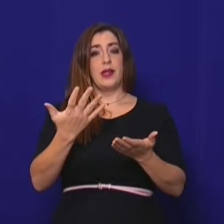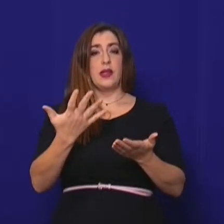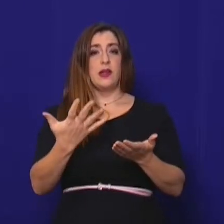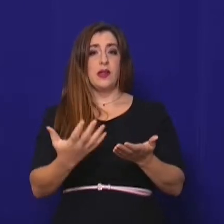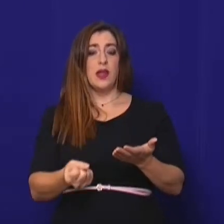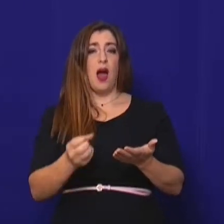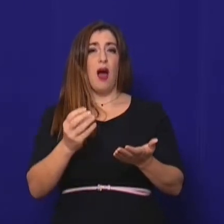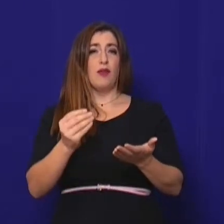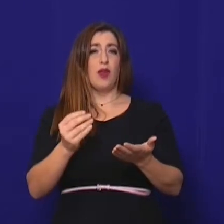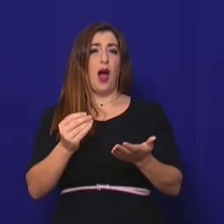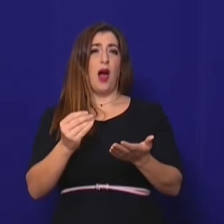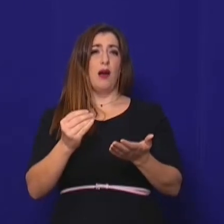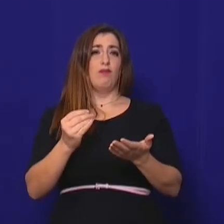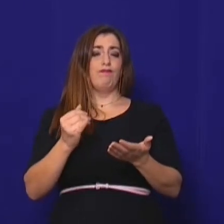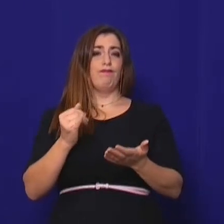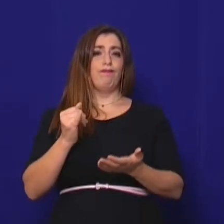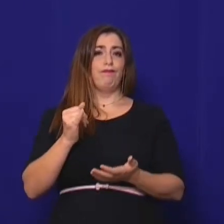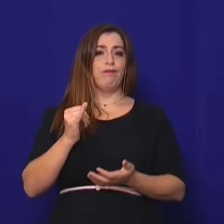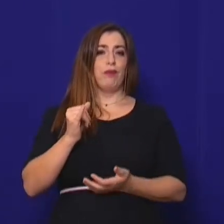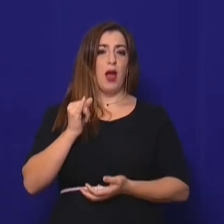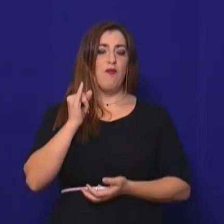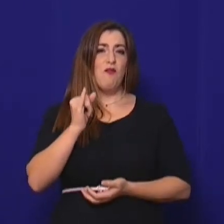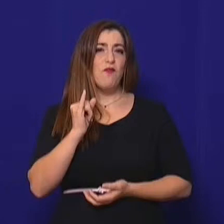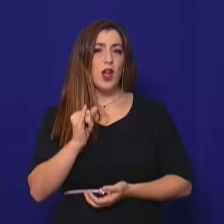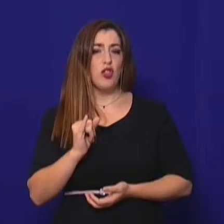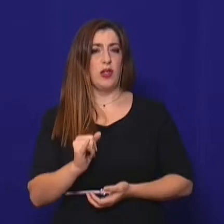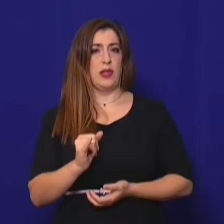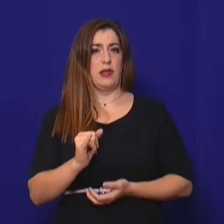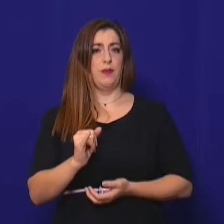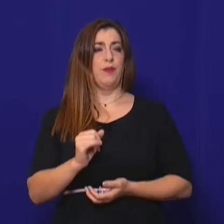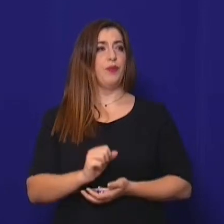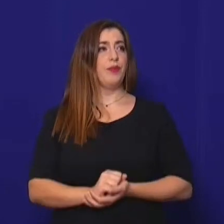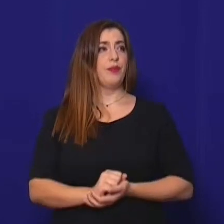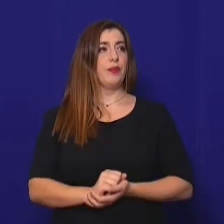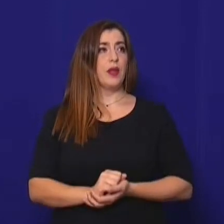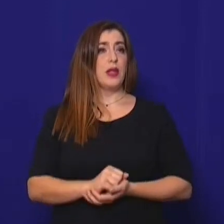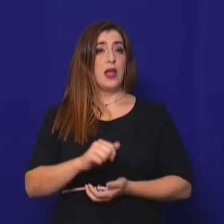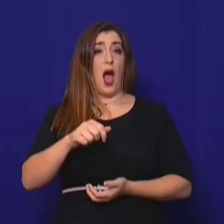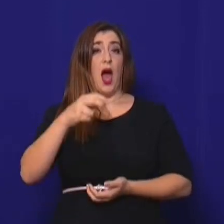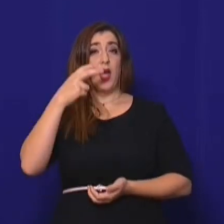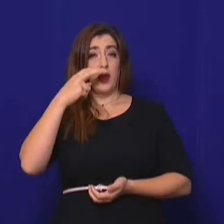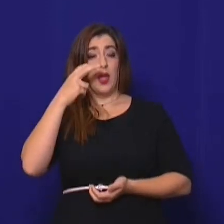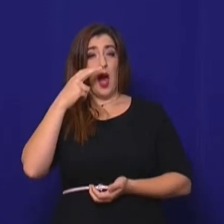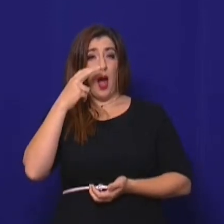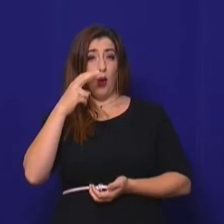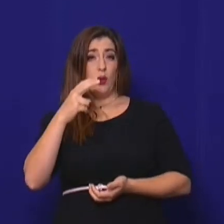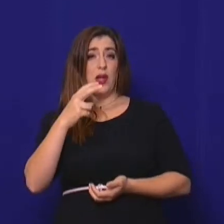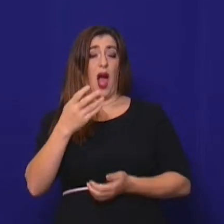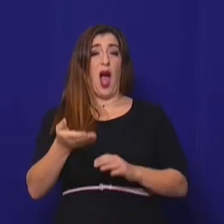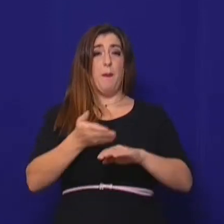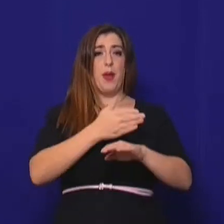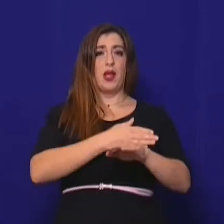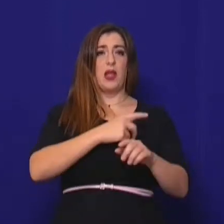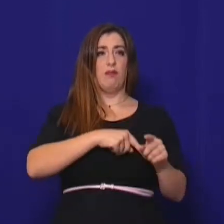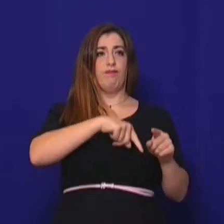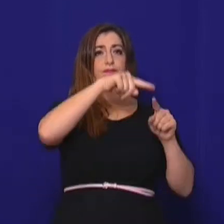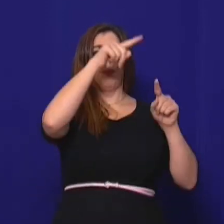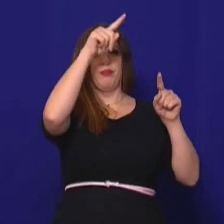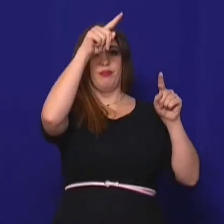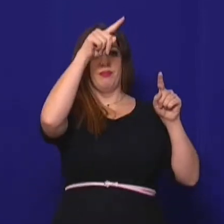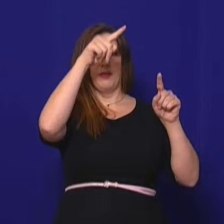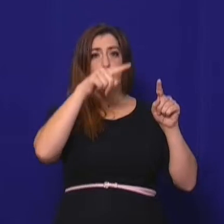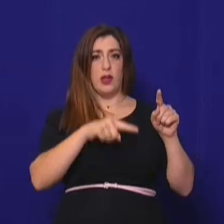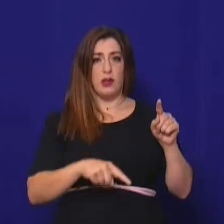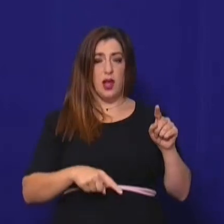fejn kellna peaks f'ċertu żminijiet, però kien ħarsu lejn l-aħħar ġimgħat issa qegħdin ikollna stabilta fin-numru